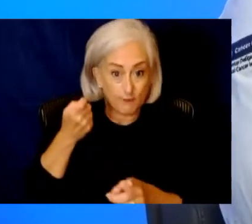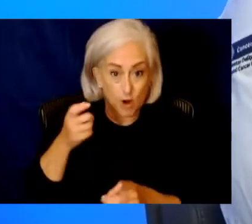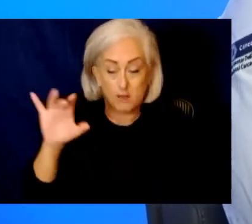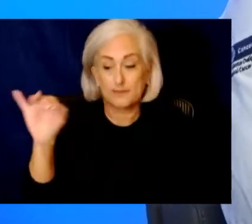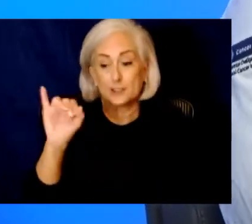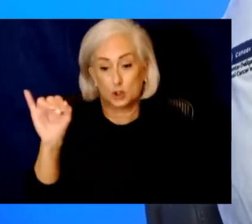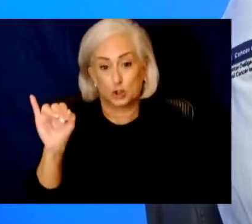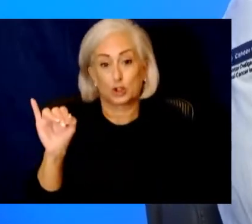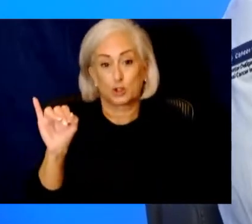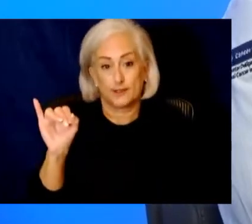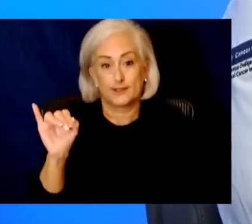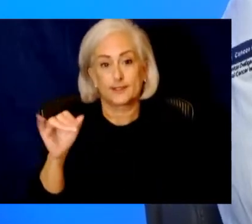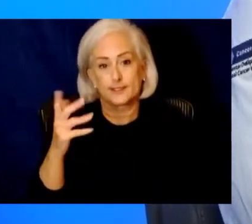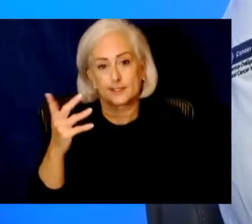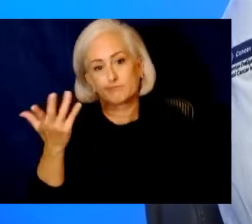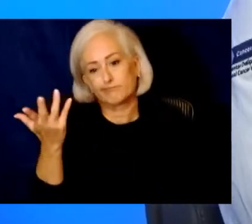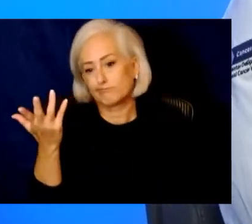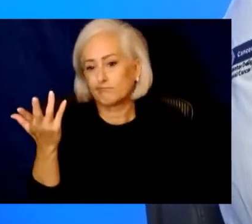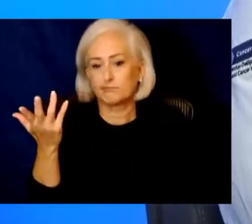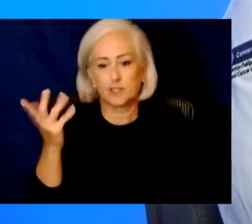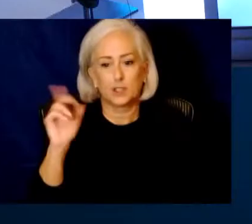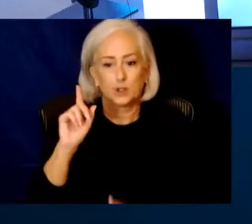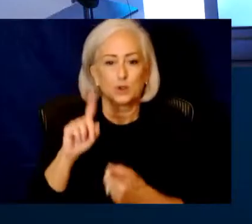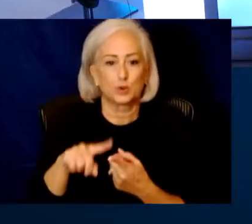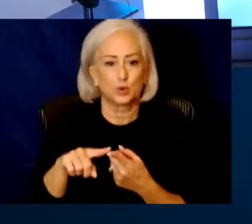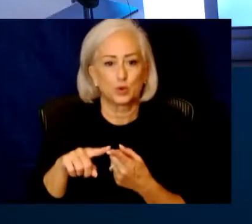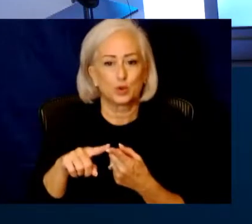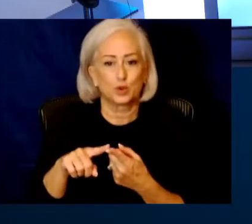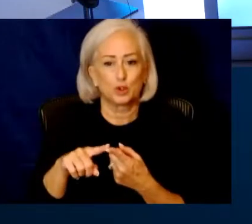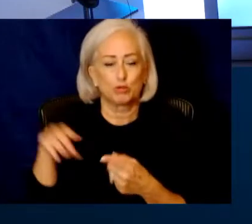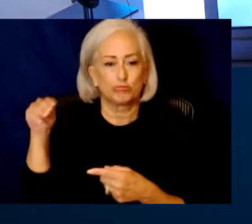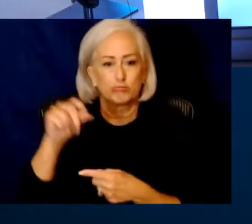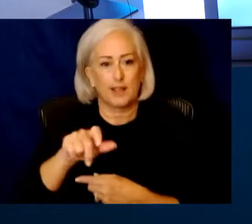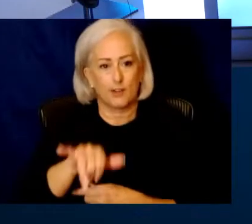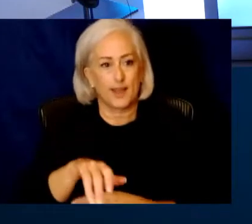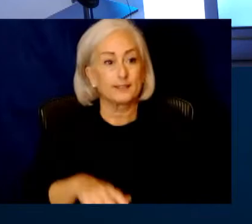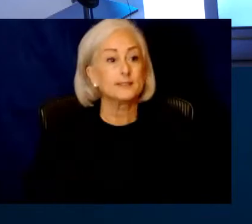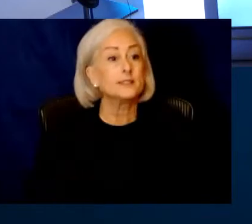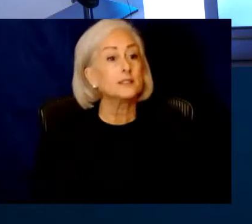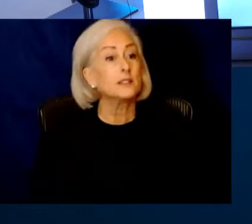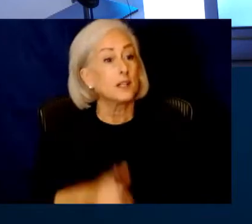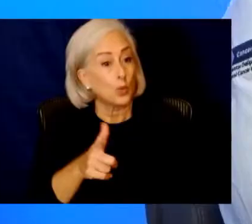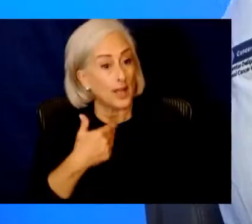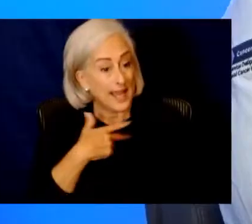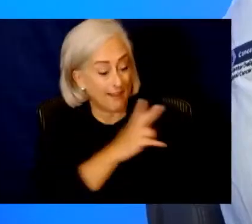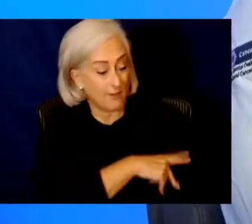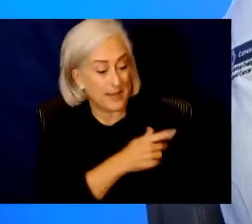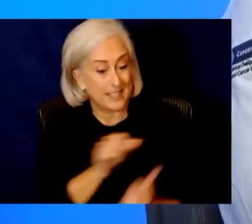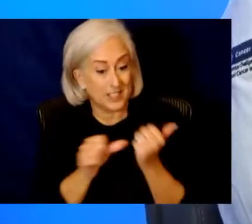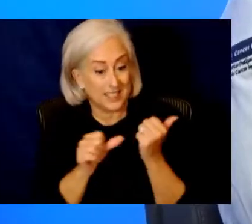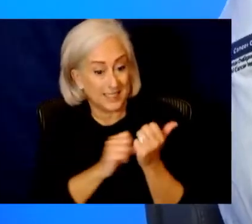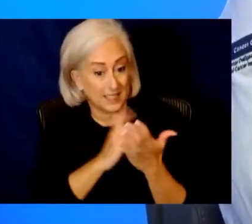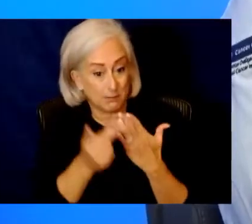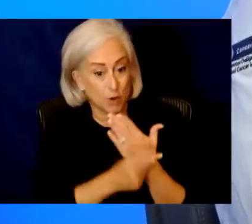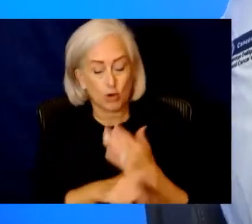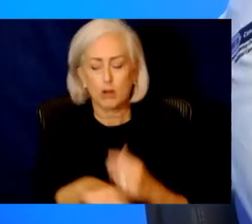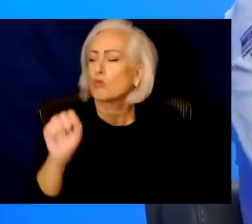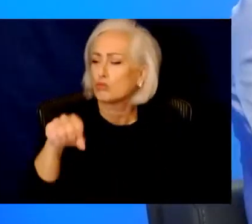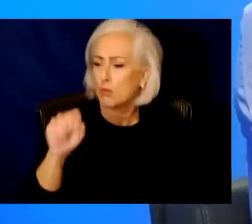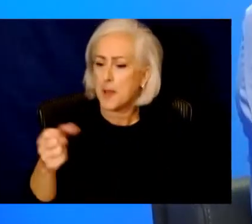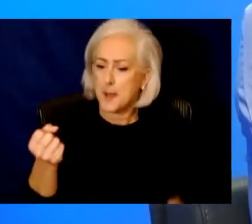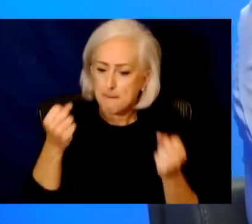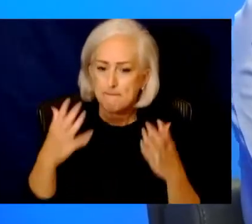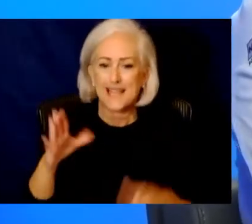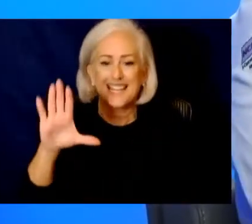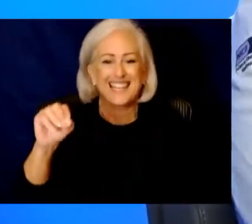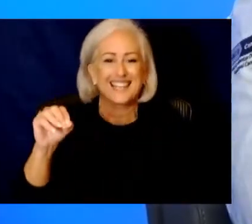insurances and to get it. Are there any patient assistance programs? Yes, a lot of these companies have been very generous, especially when there's